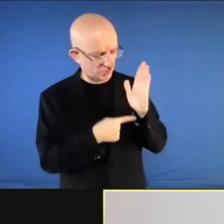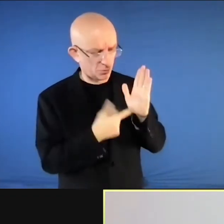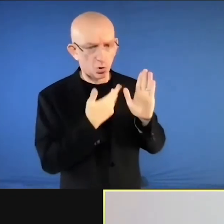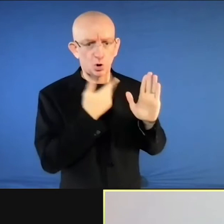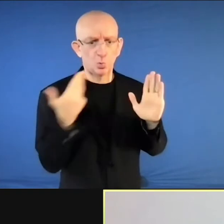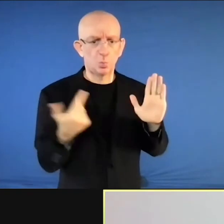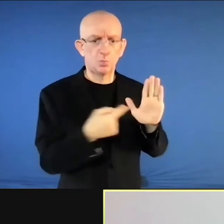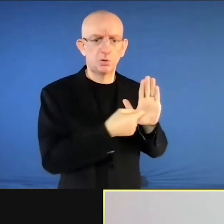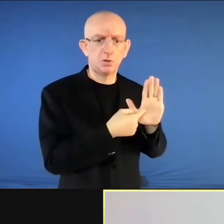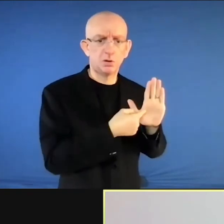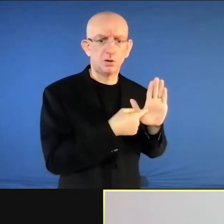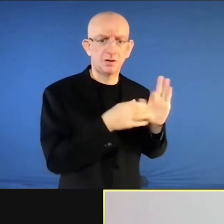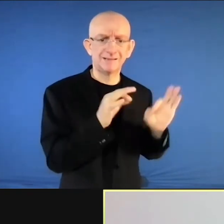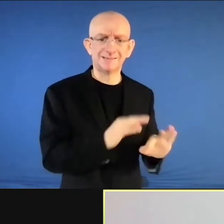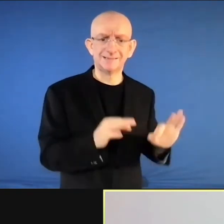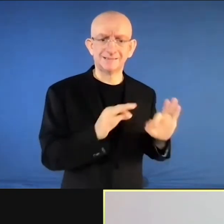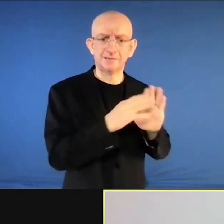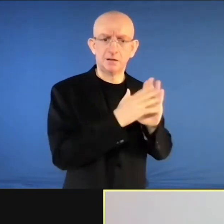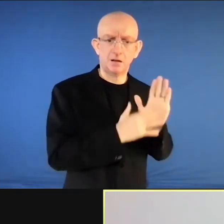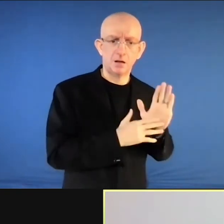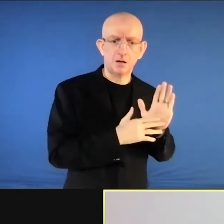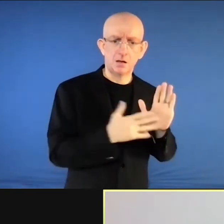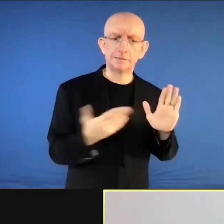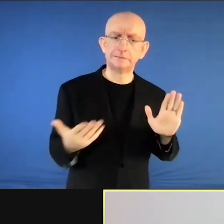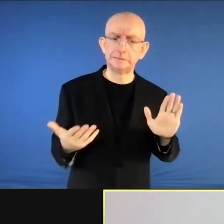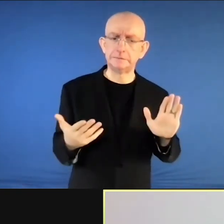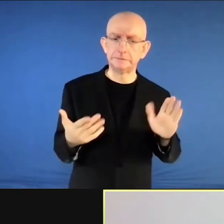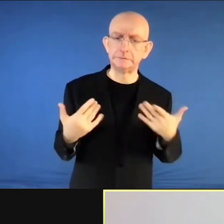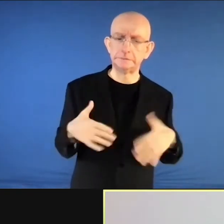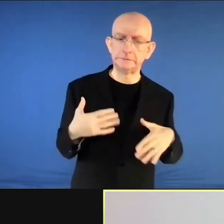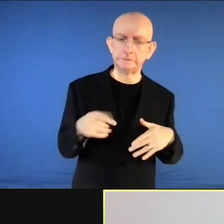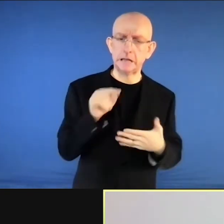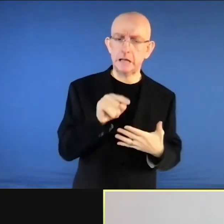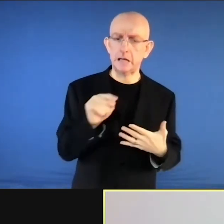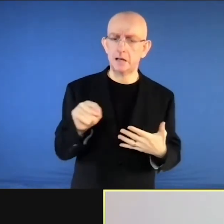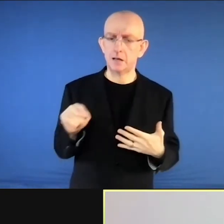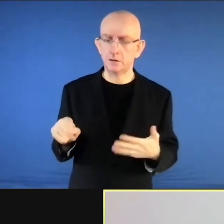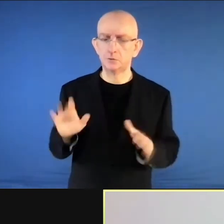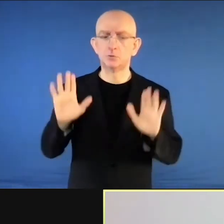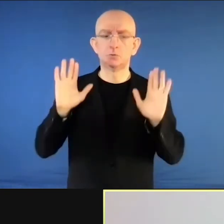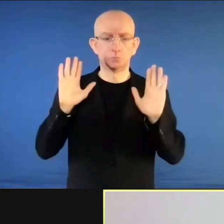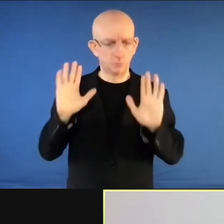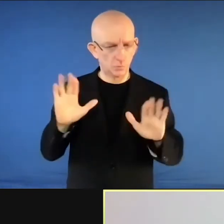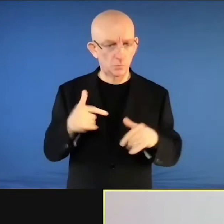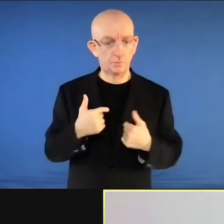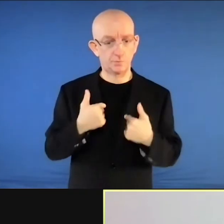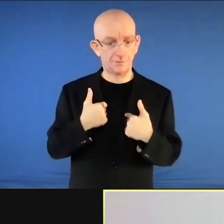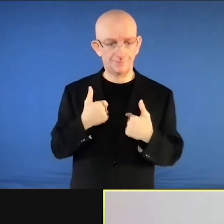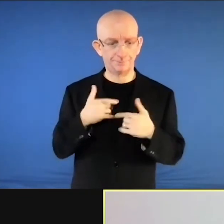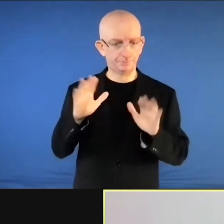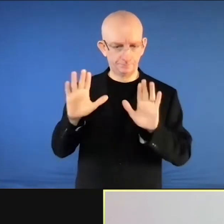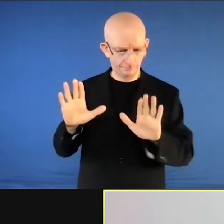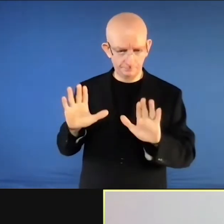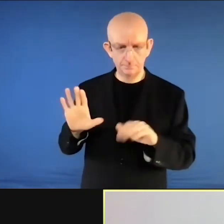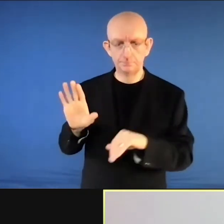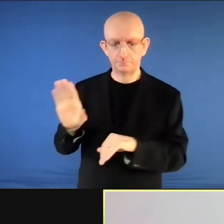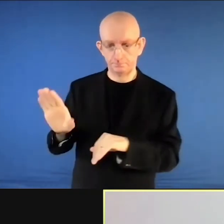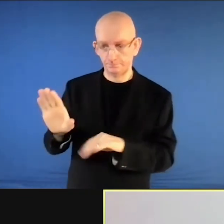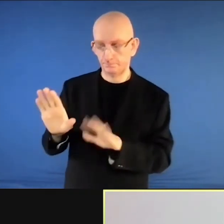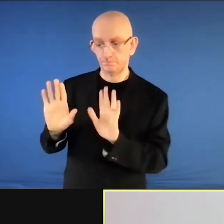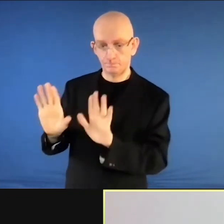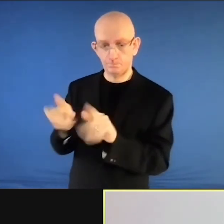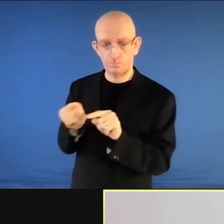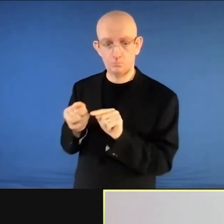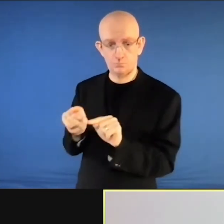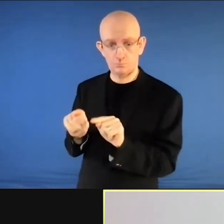again, after now they accept to turn to answer my questions, the research questions.